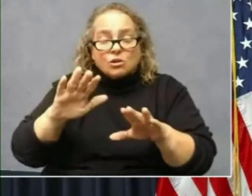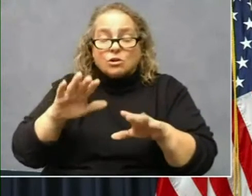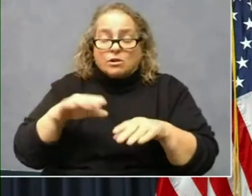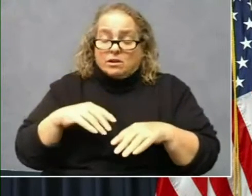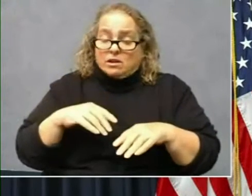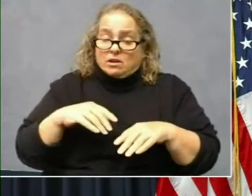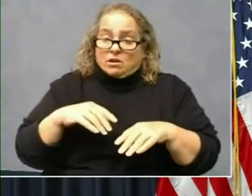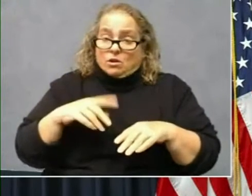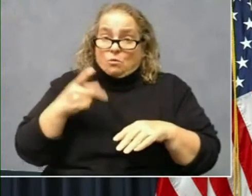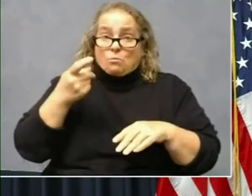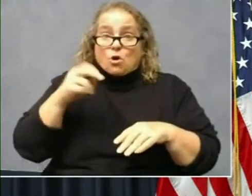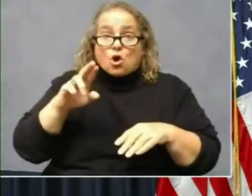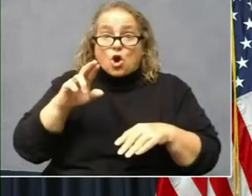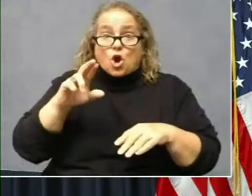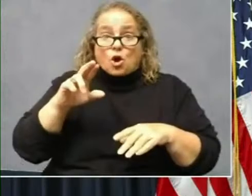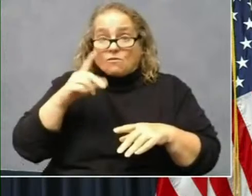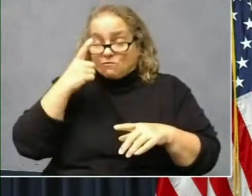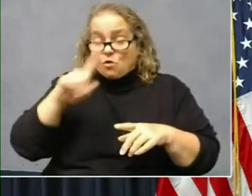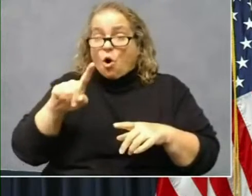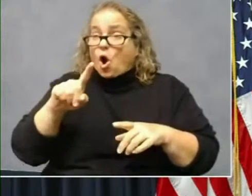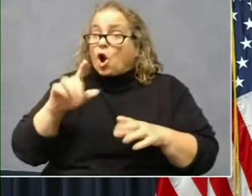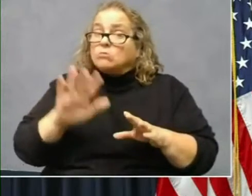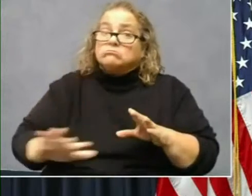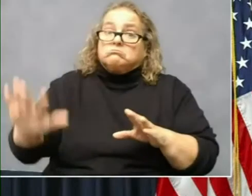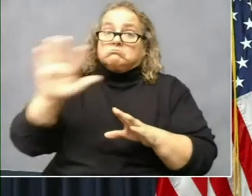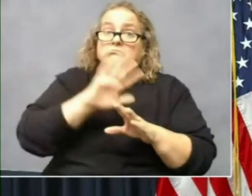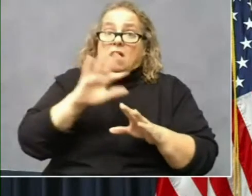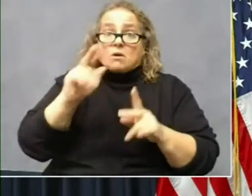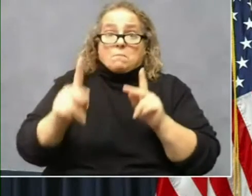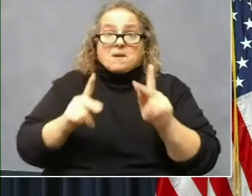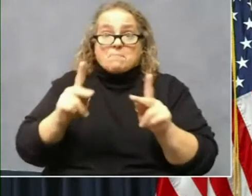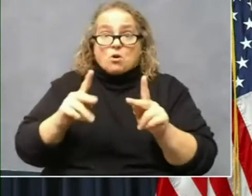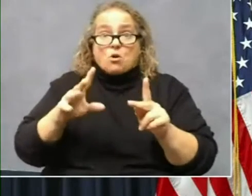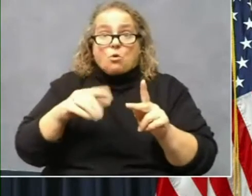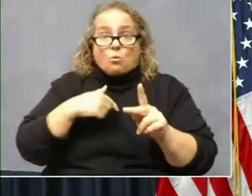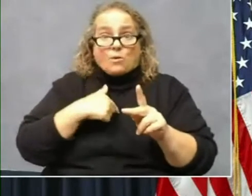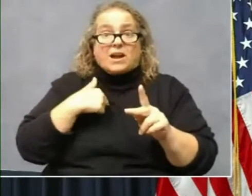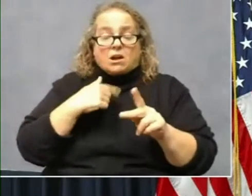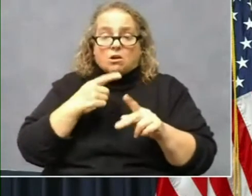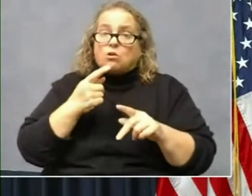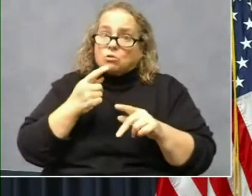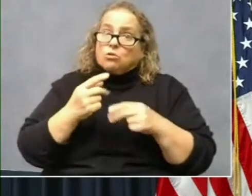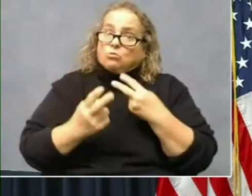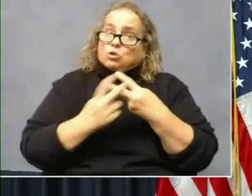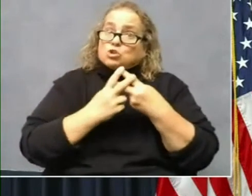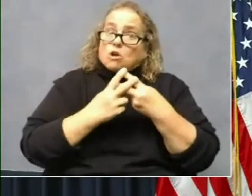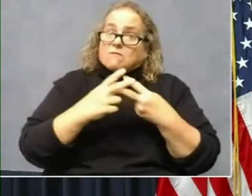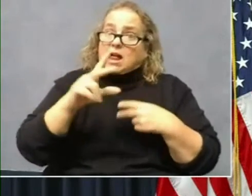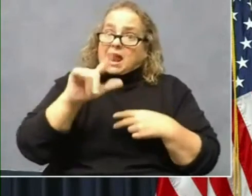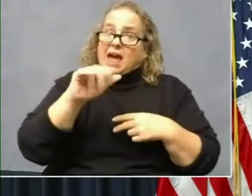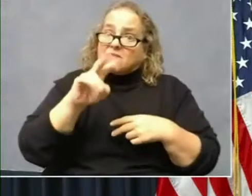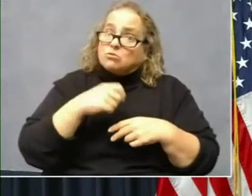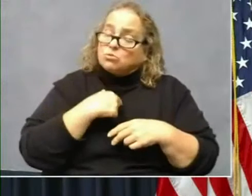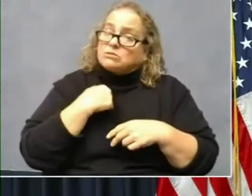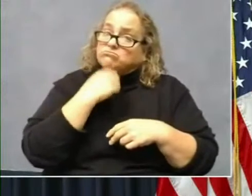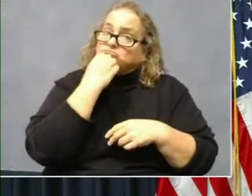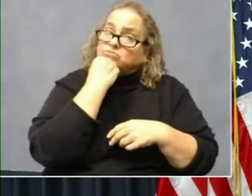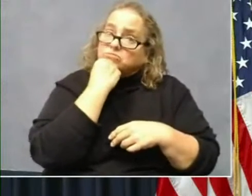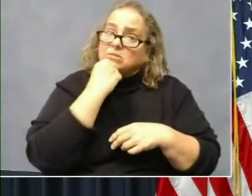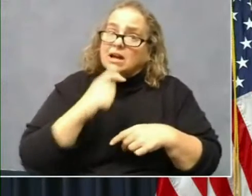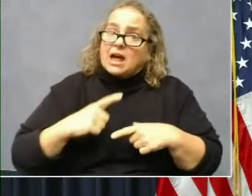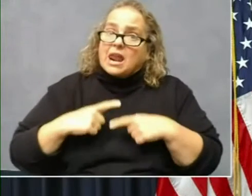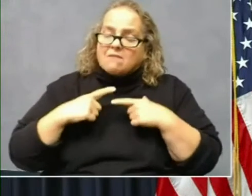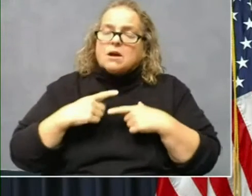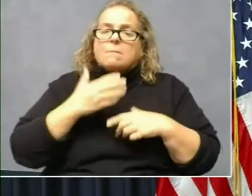than just about any state in preserving life here in Kentucky. But it's disproportionately falling, and it's because we're doing a better job